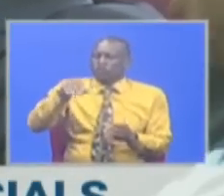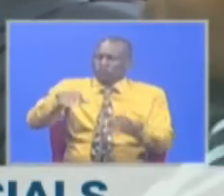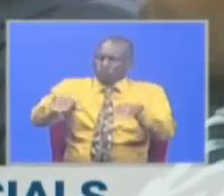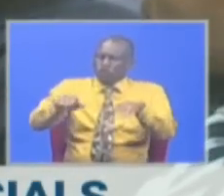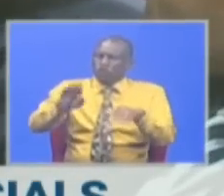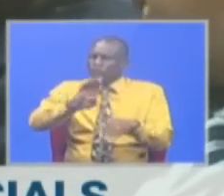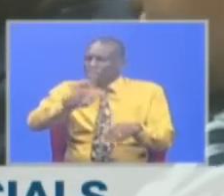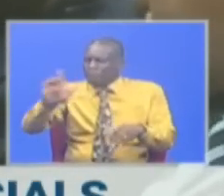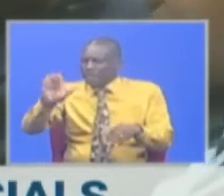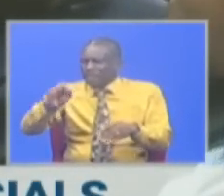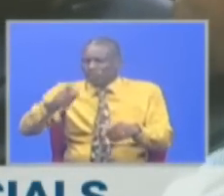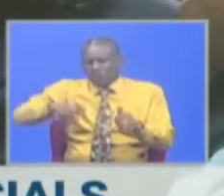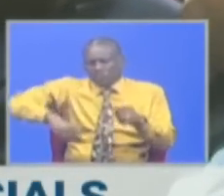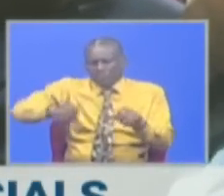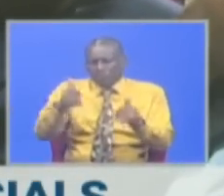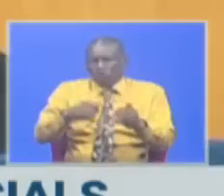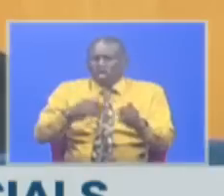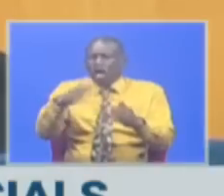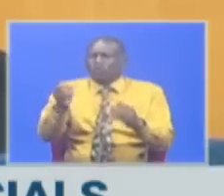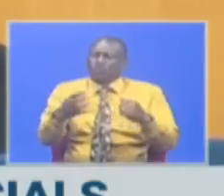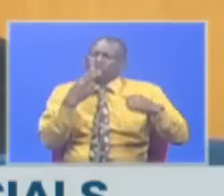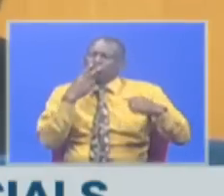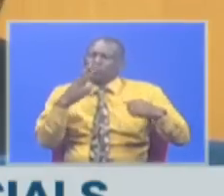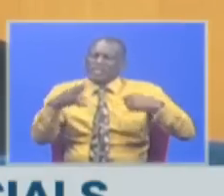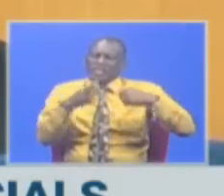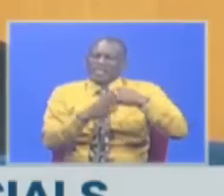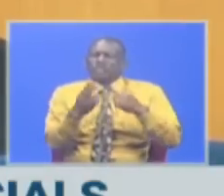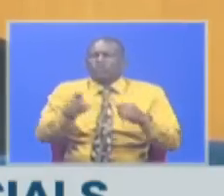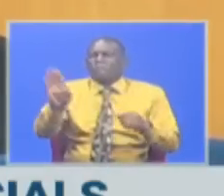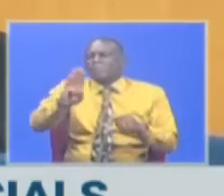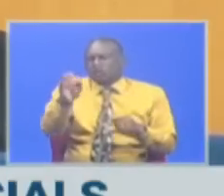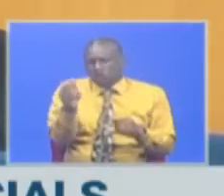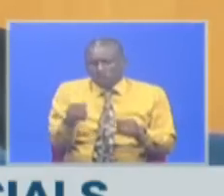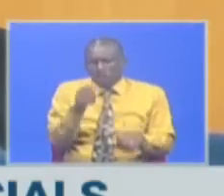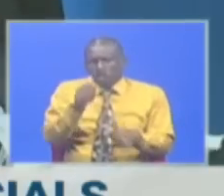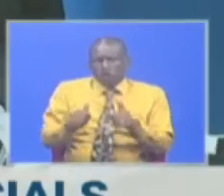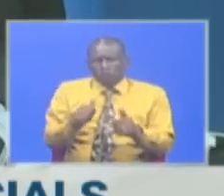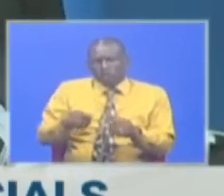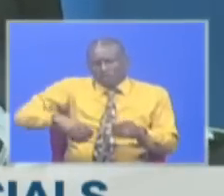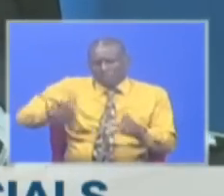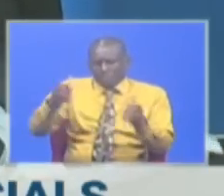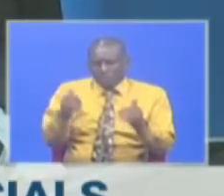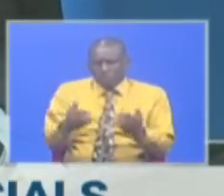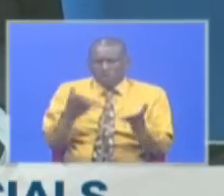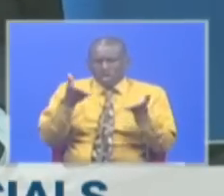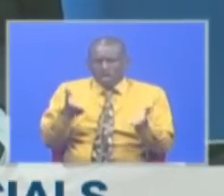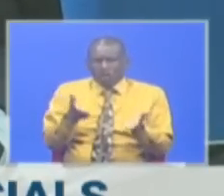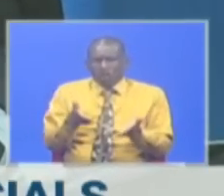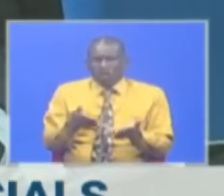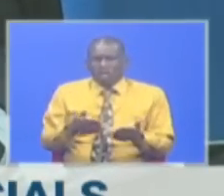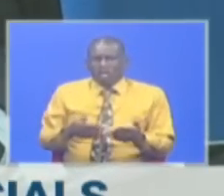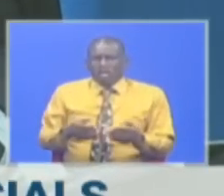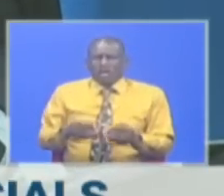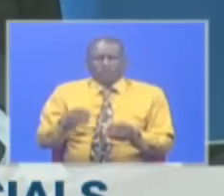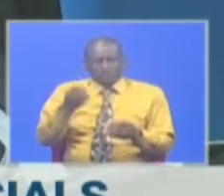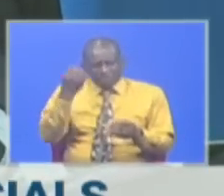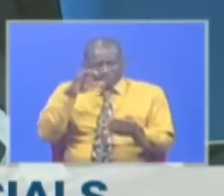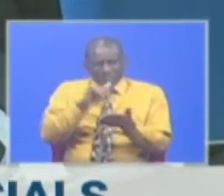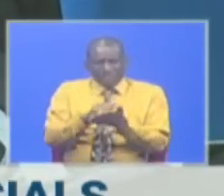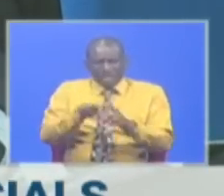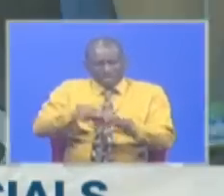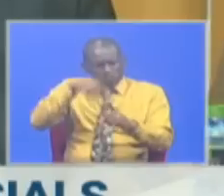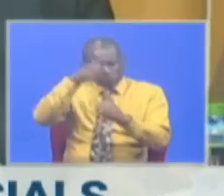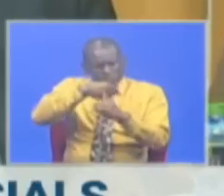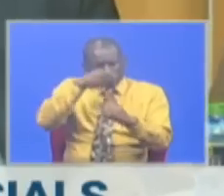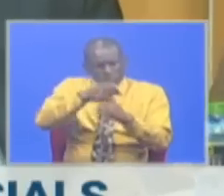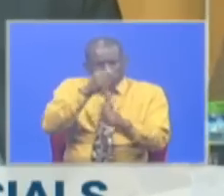of 292.9 billion shillings that was outstanding. It has now come to the fore that even as a push was being made